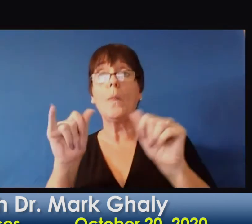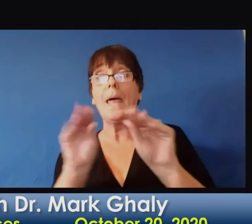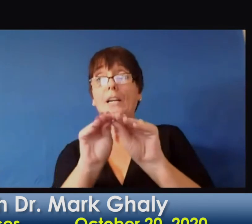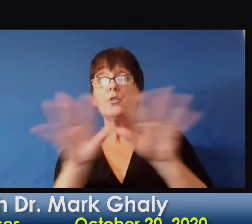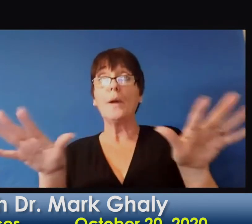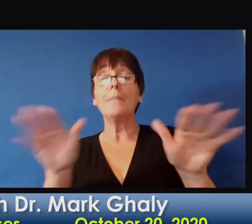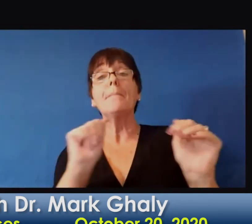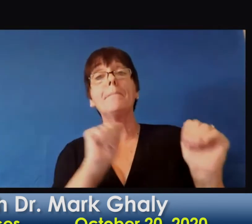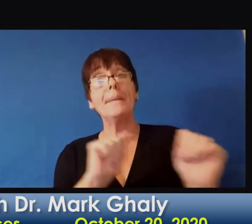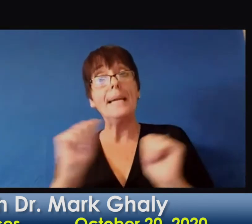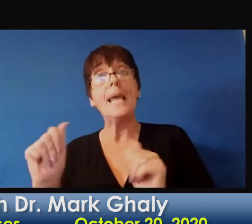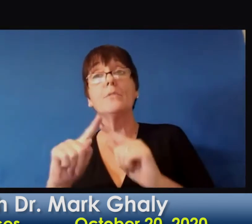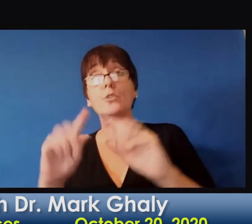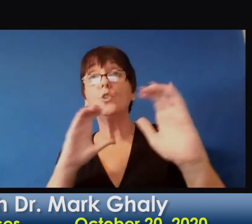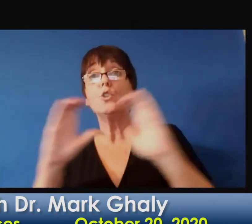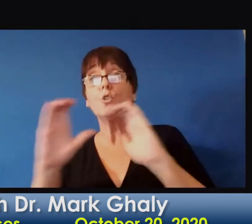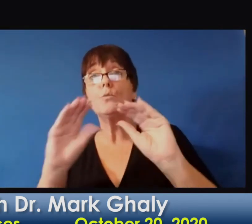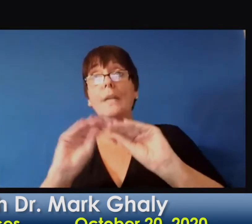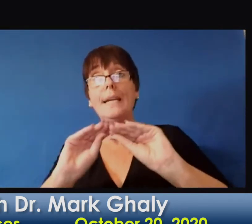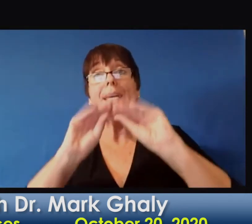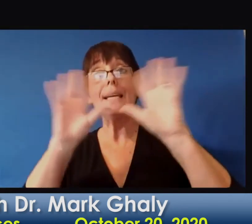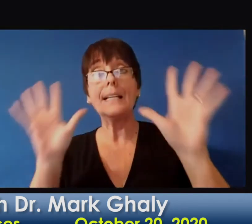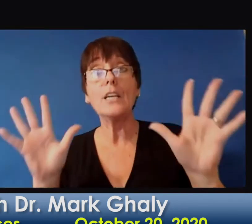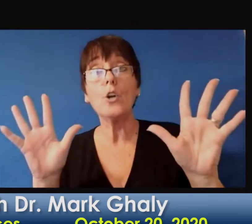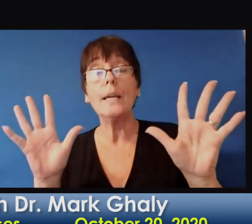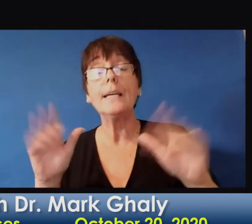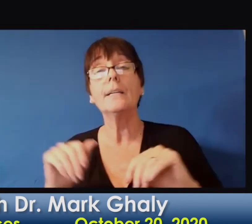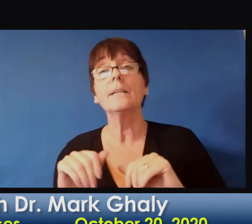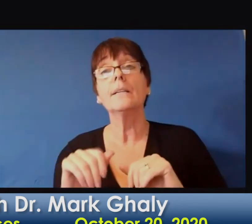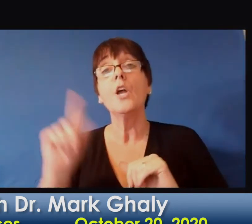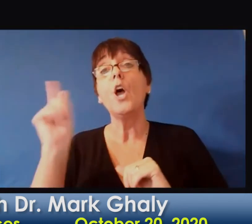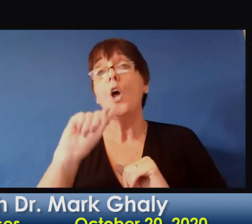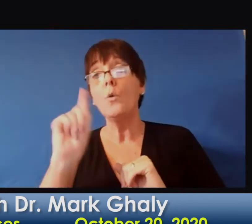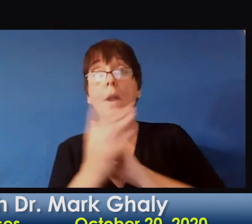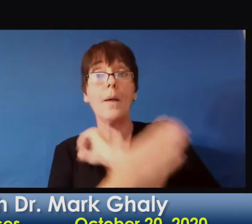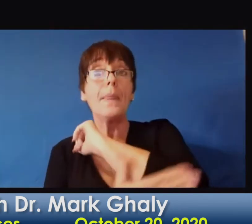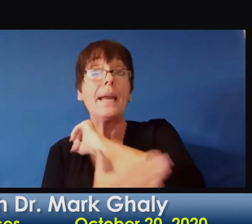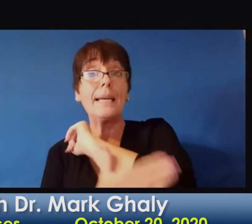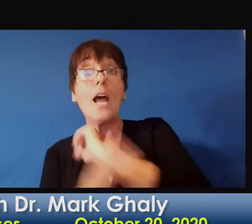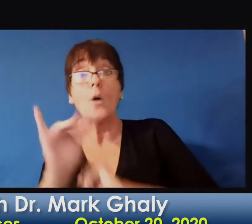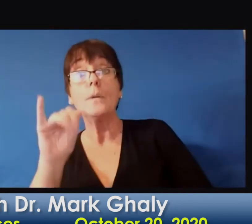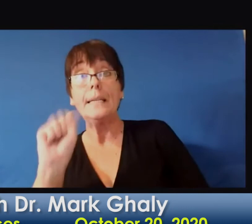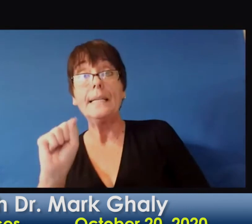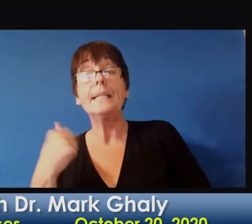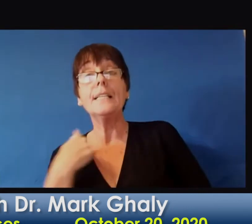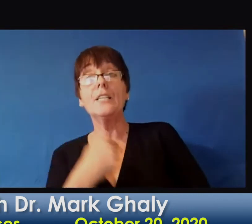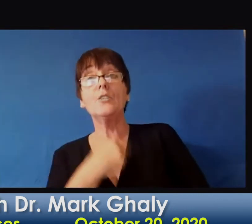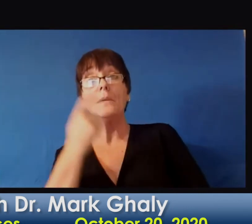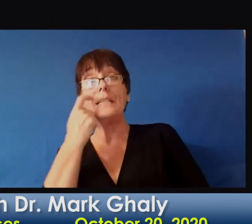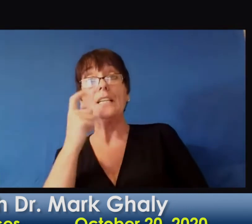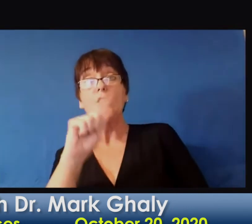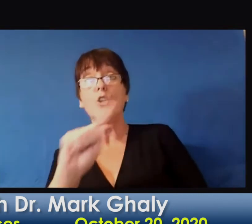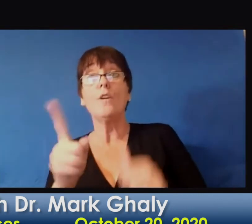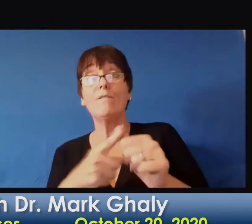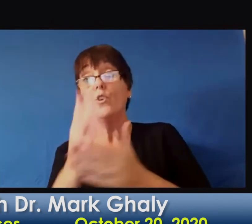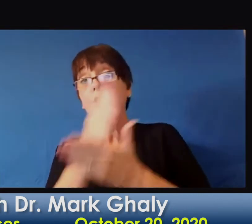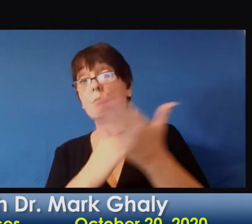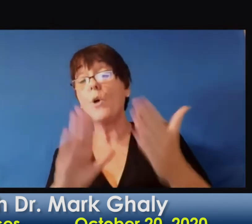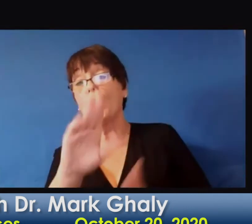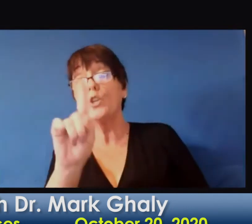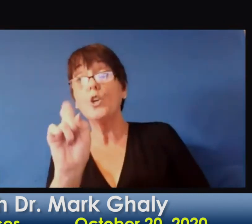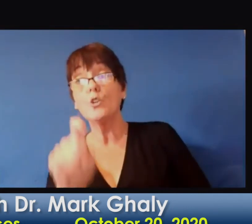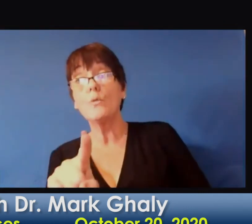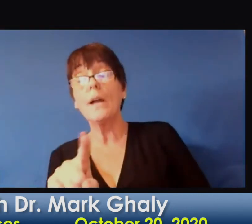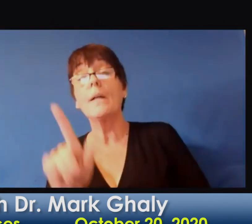and being able to communicate clearly as to where the county is. We did, just to your first part of your question,